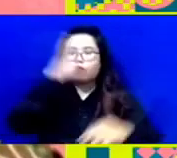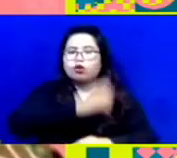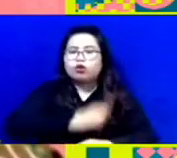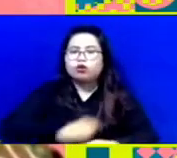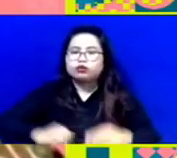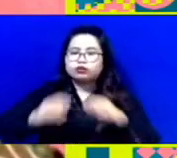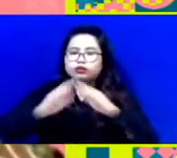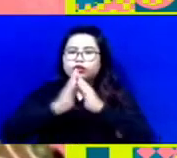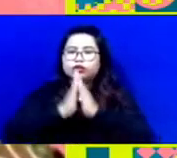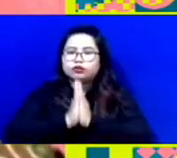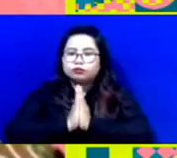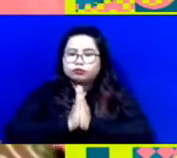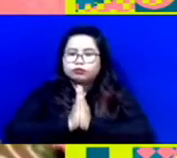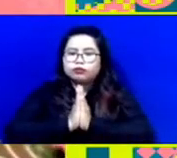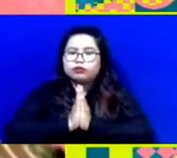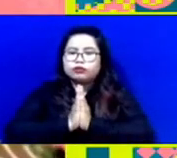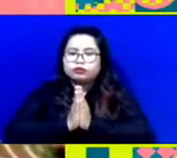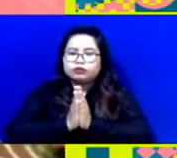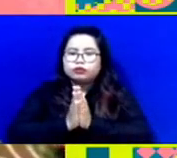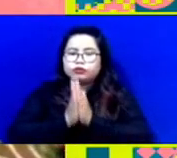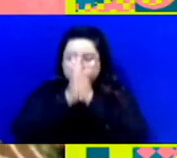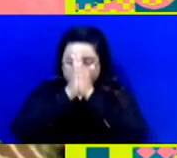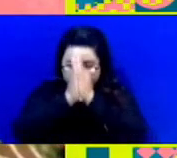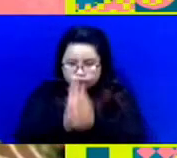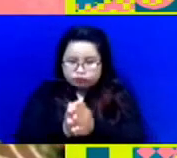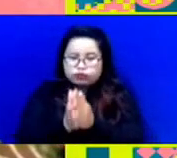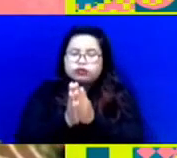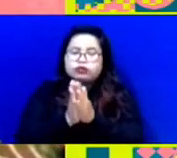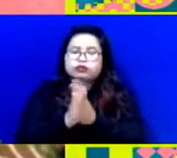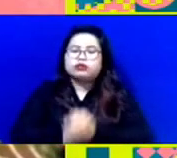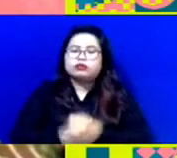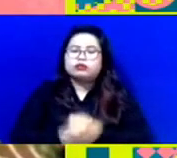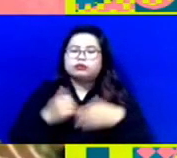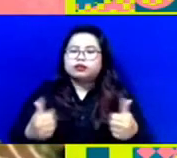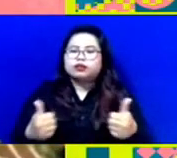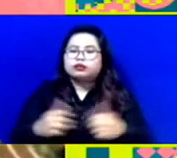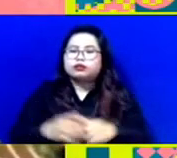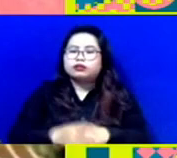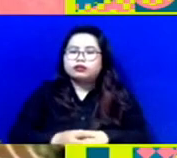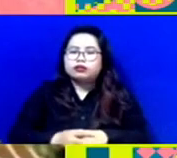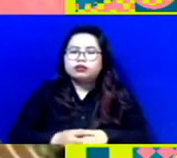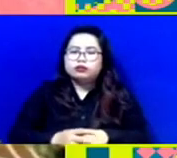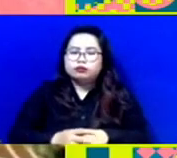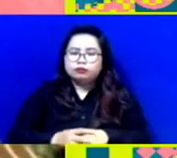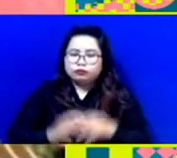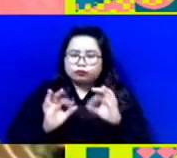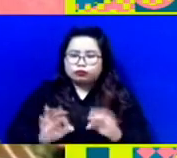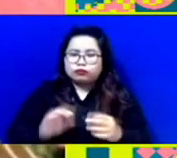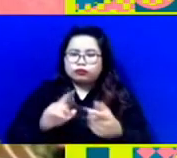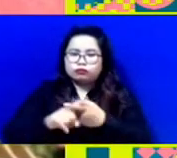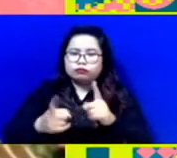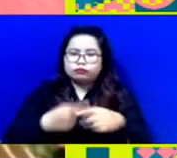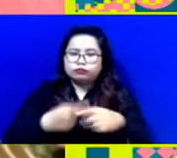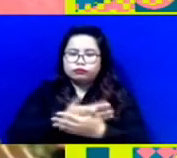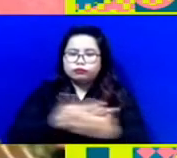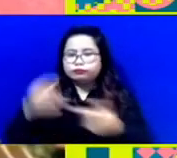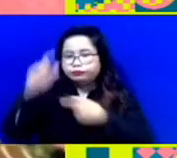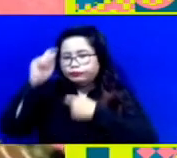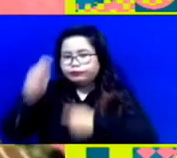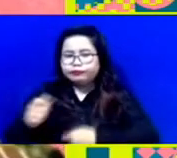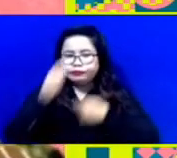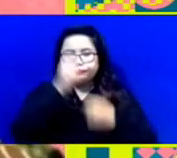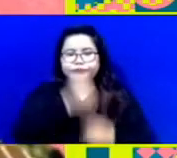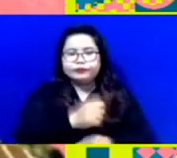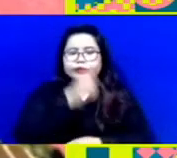namo buddhaya, dan salam kebajikan. Distinguished colleagues, ladies and gentlemen, a very good afternoon to you